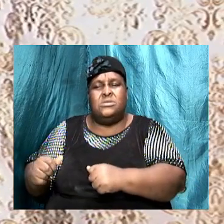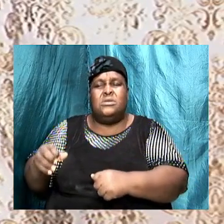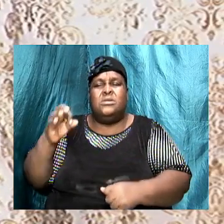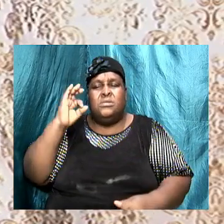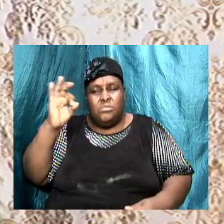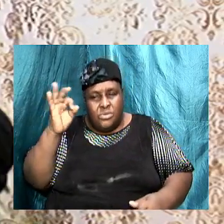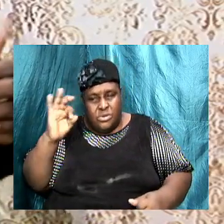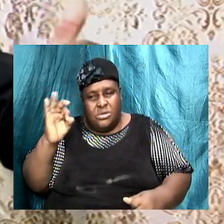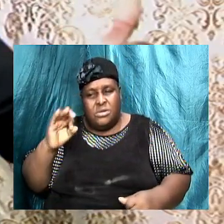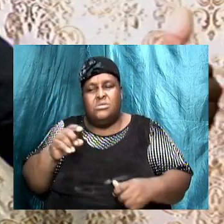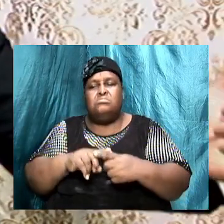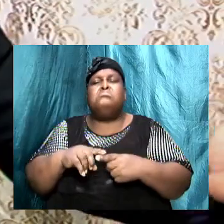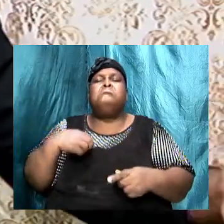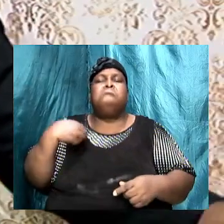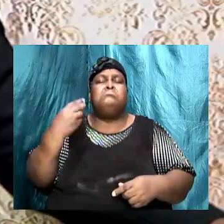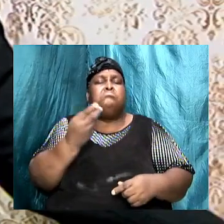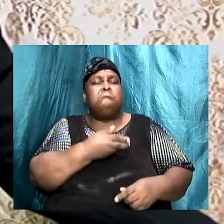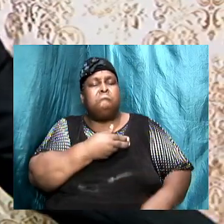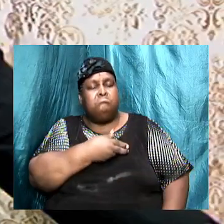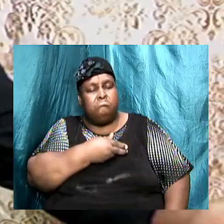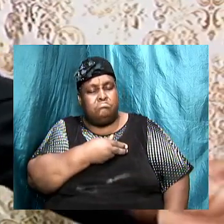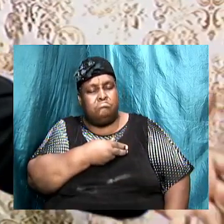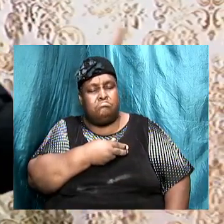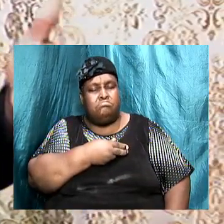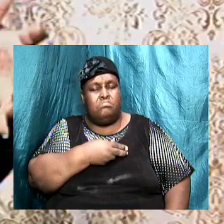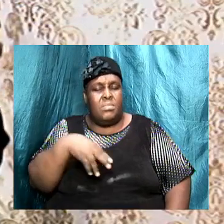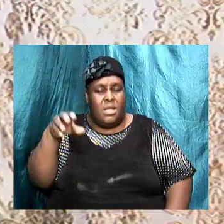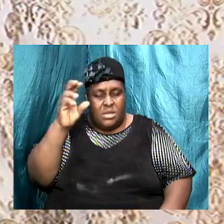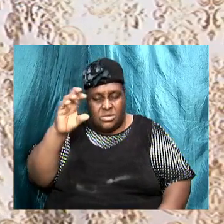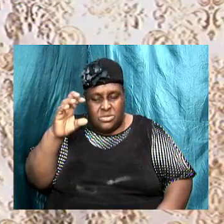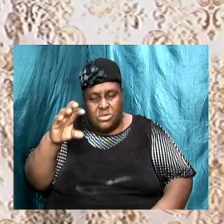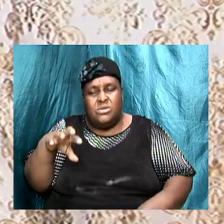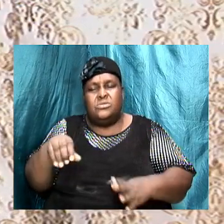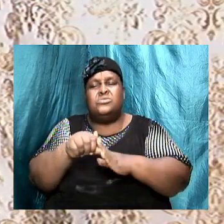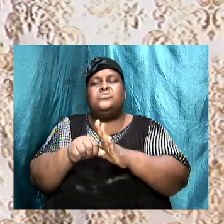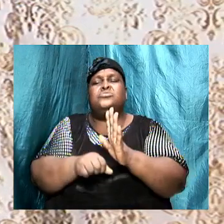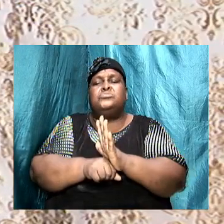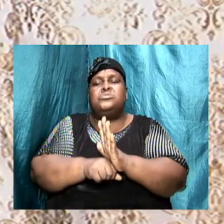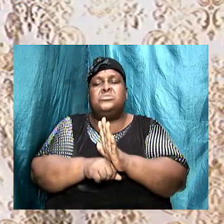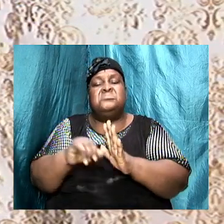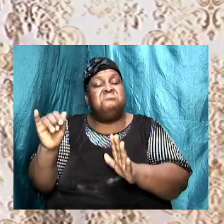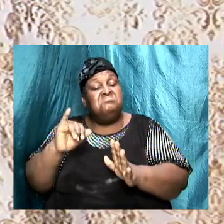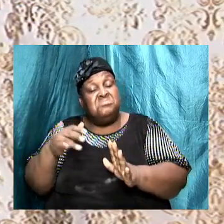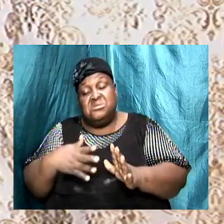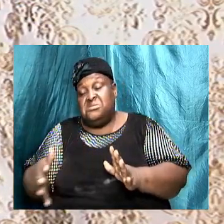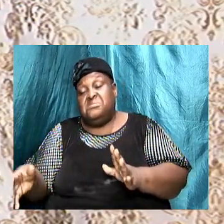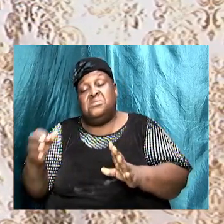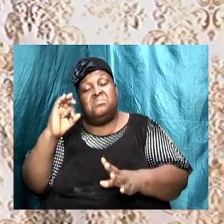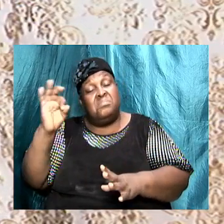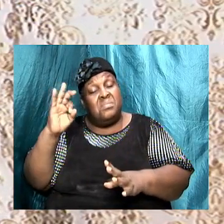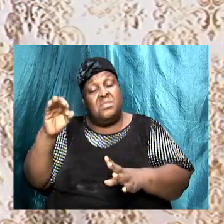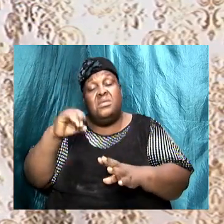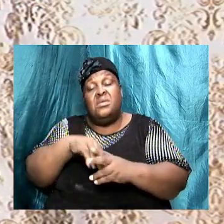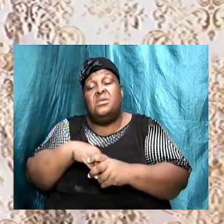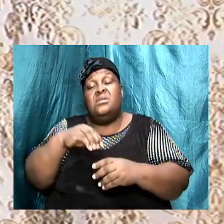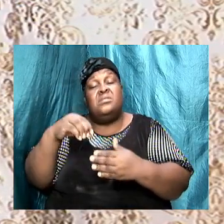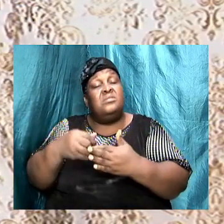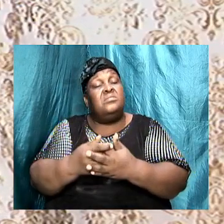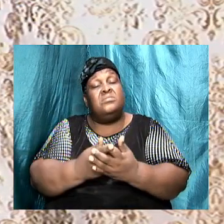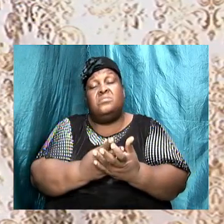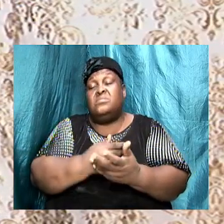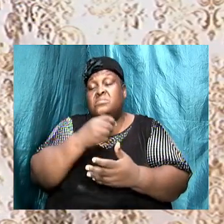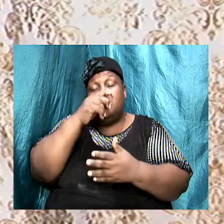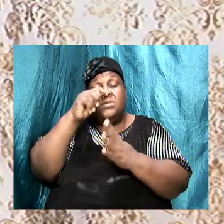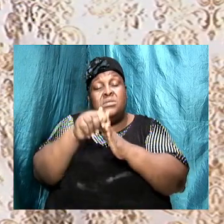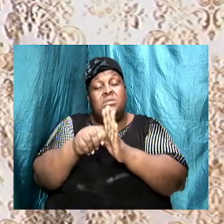search the scripture, we recognize that from the Old Testament, the same thing was preached. In the New Testament, it's the same thing